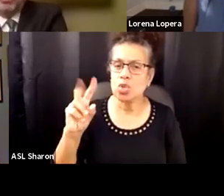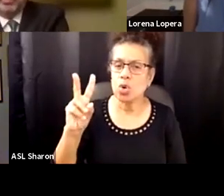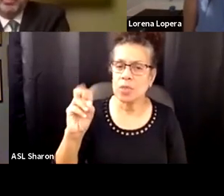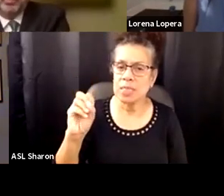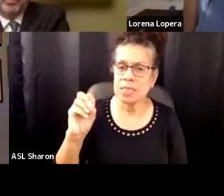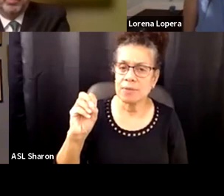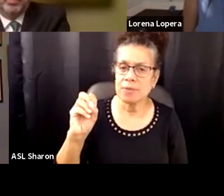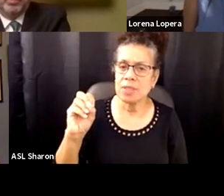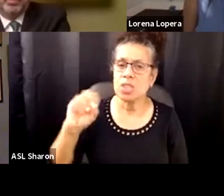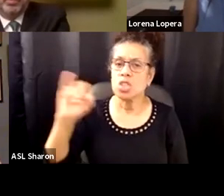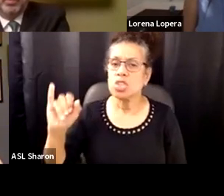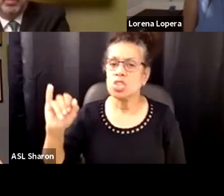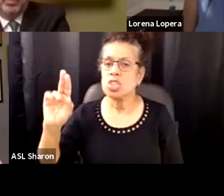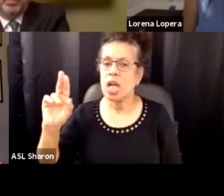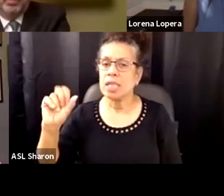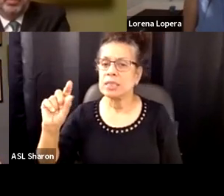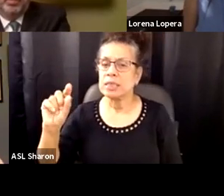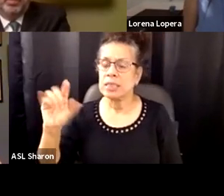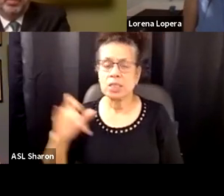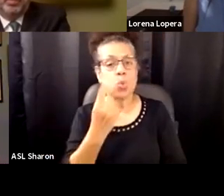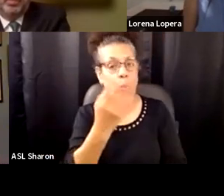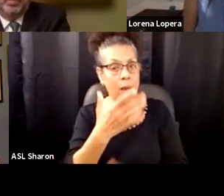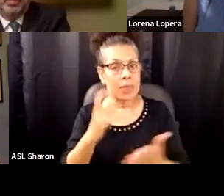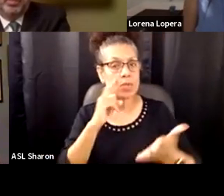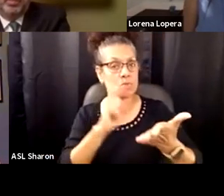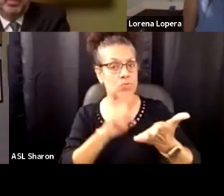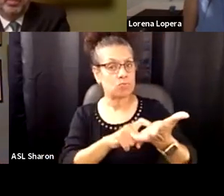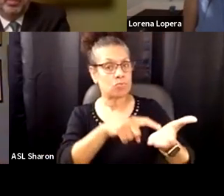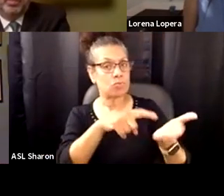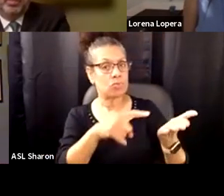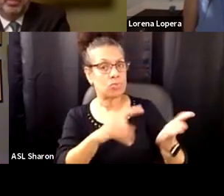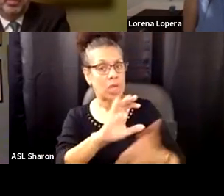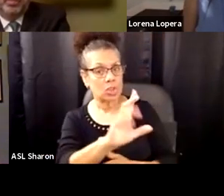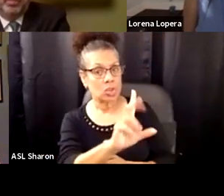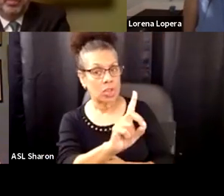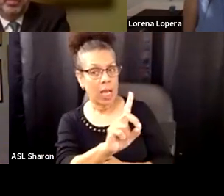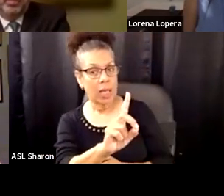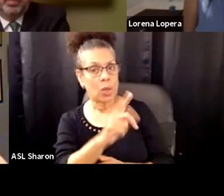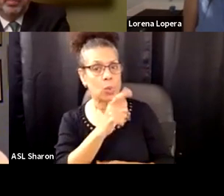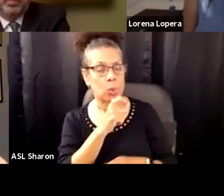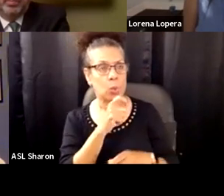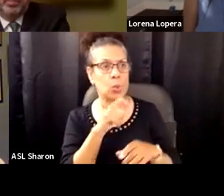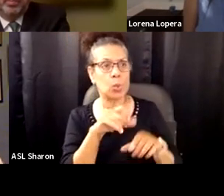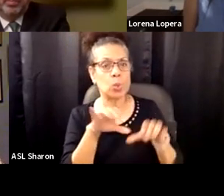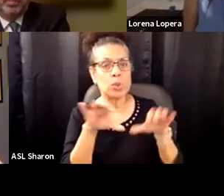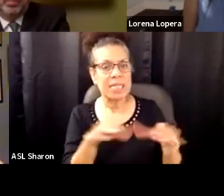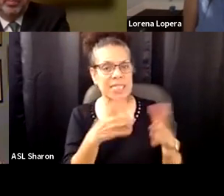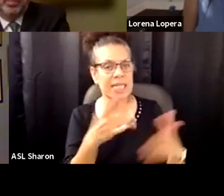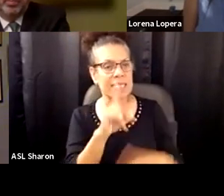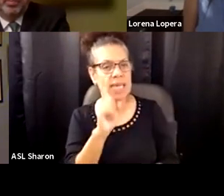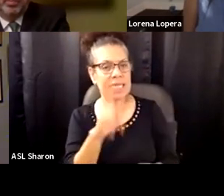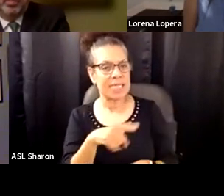thing to identify um you know a child um does something that needs a